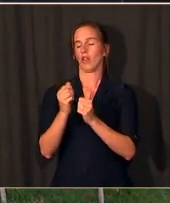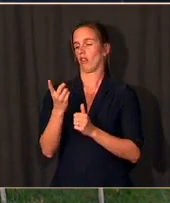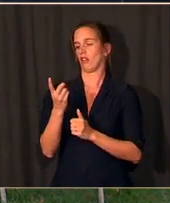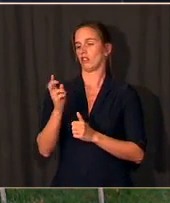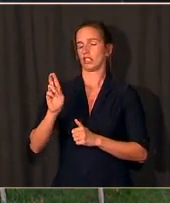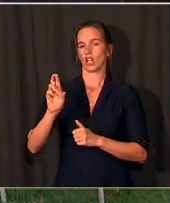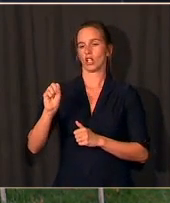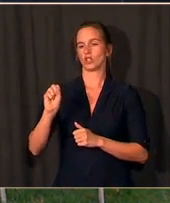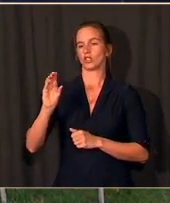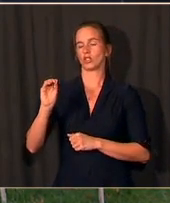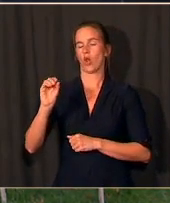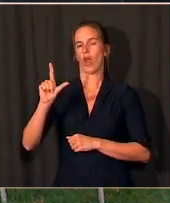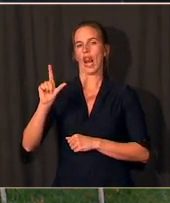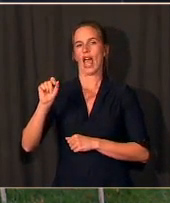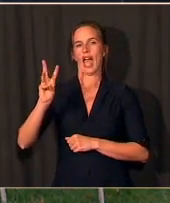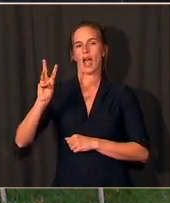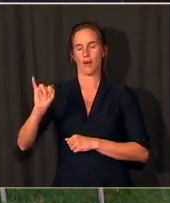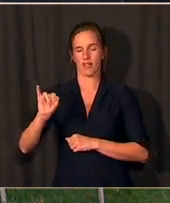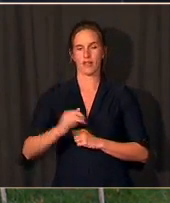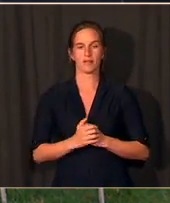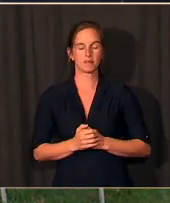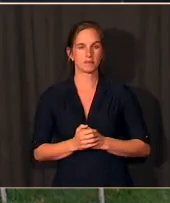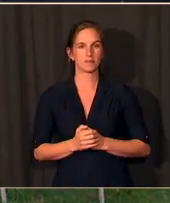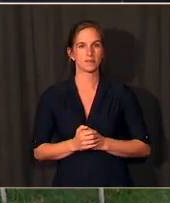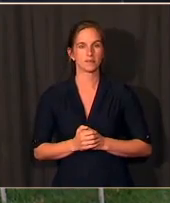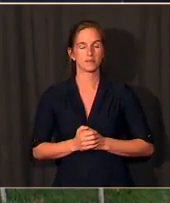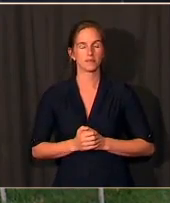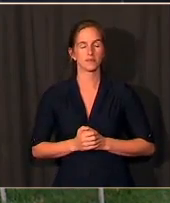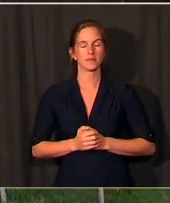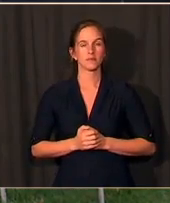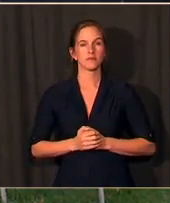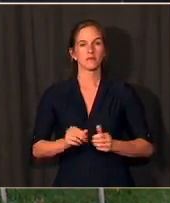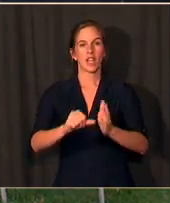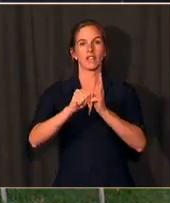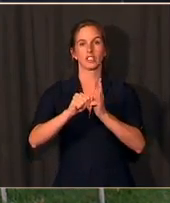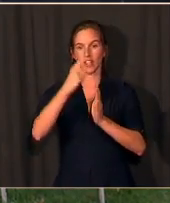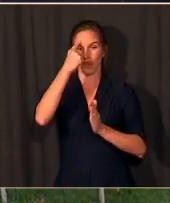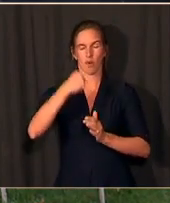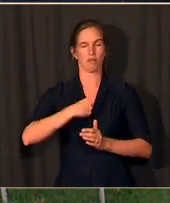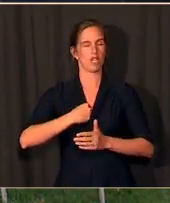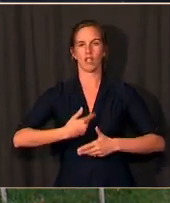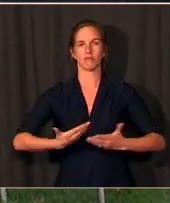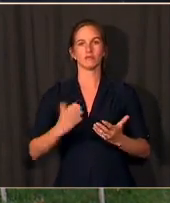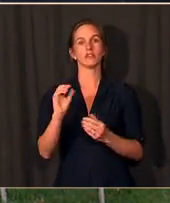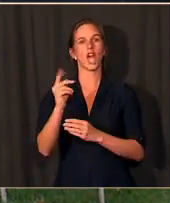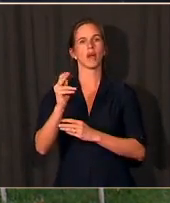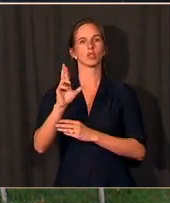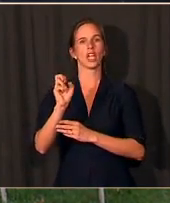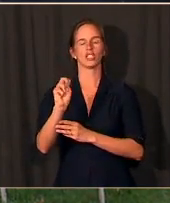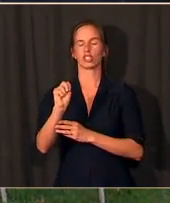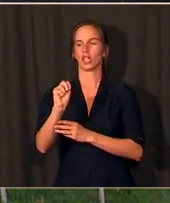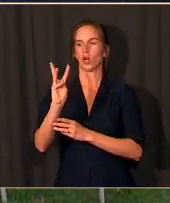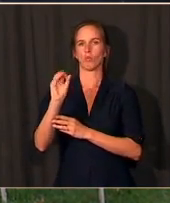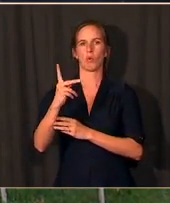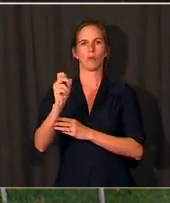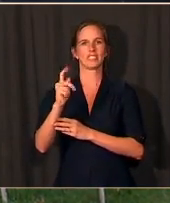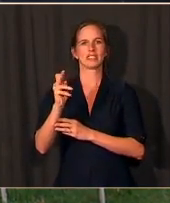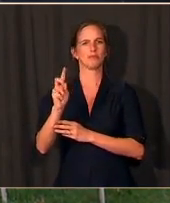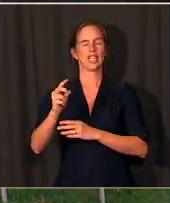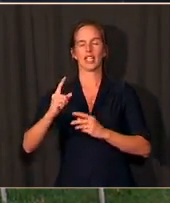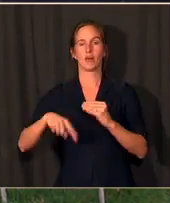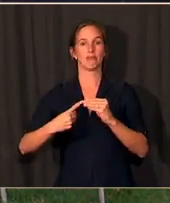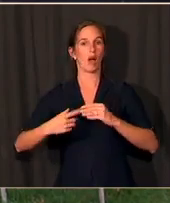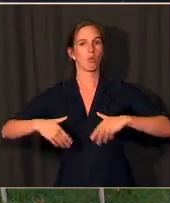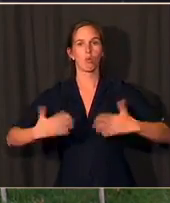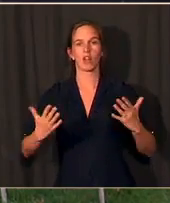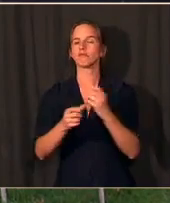mission. Let me start by emphasizing for me, what is Operational Warp Speed about? It is about saving lives. And it